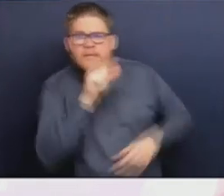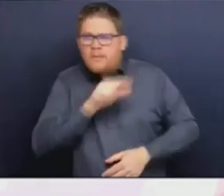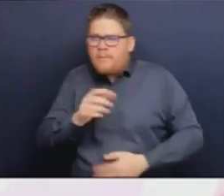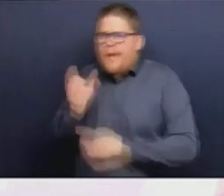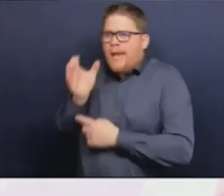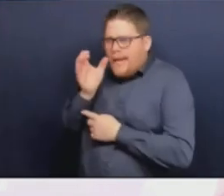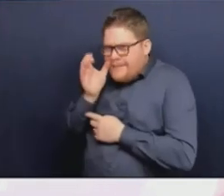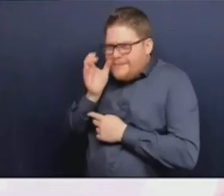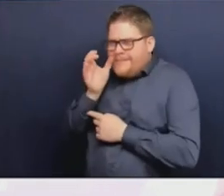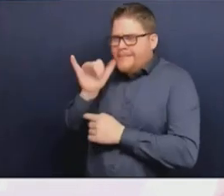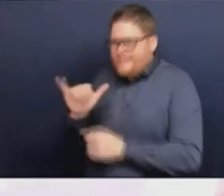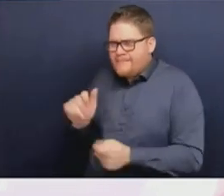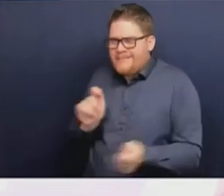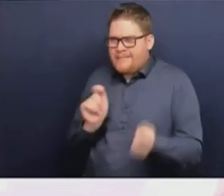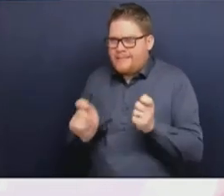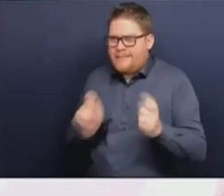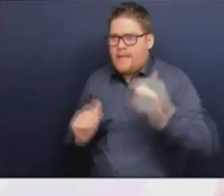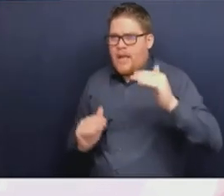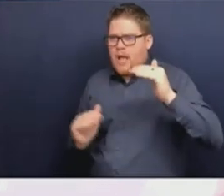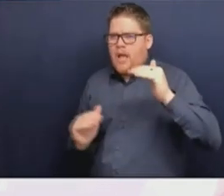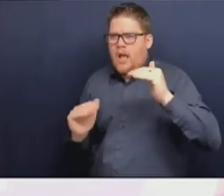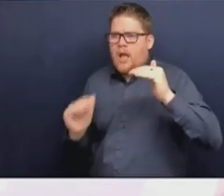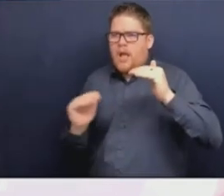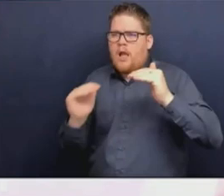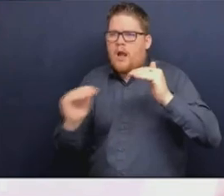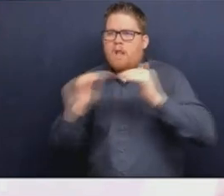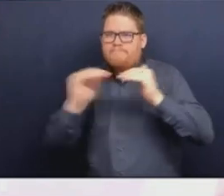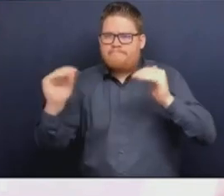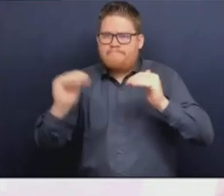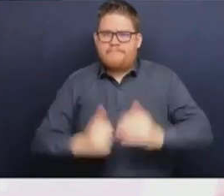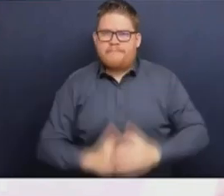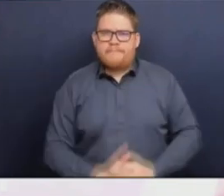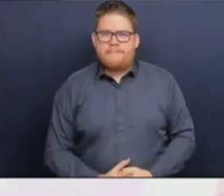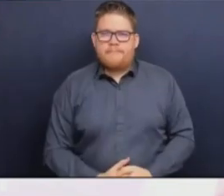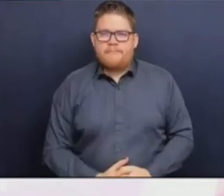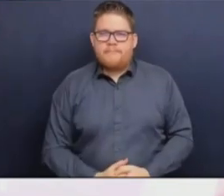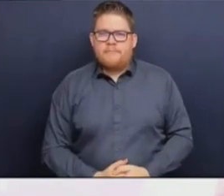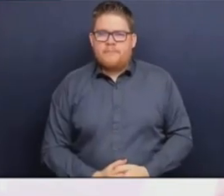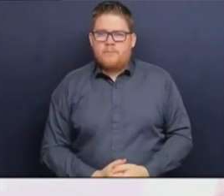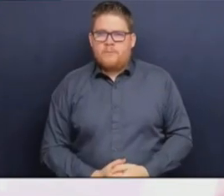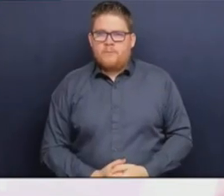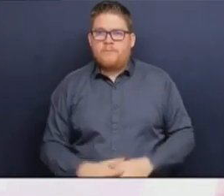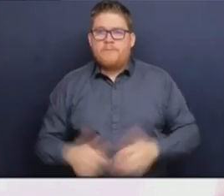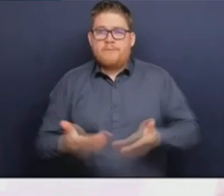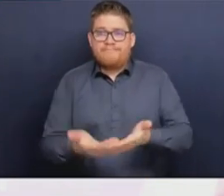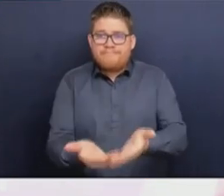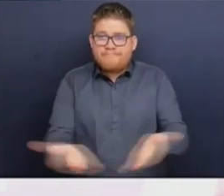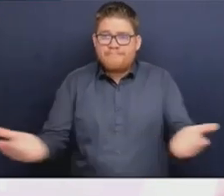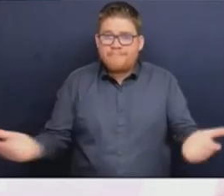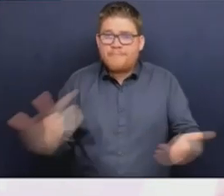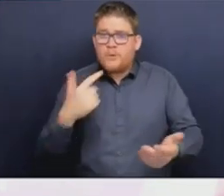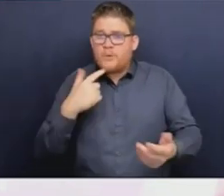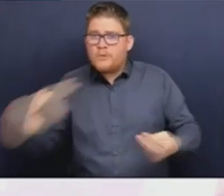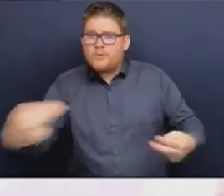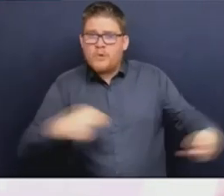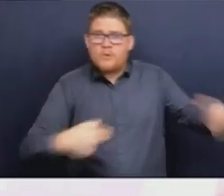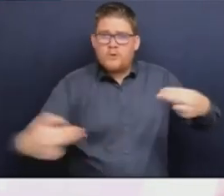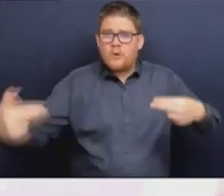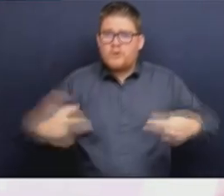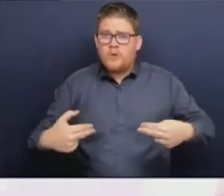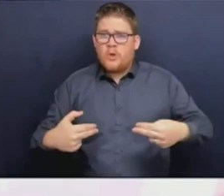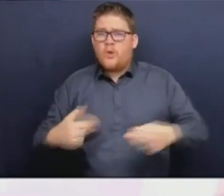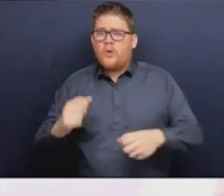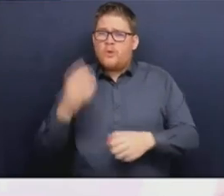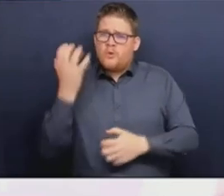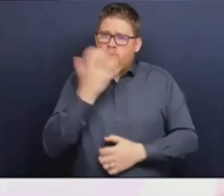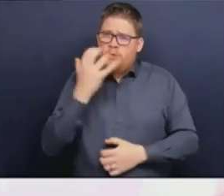I see among us many people, many, many people who have been working and calling for this and the advocacy